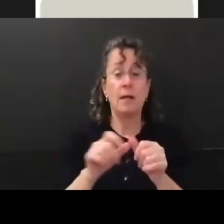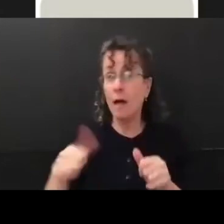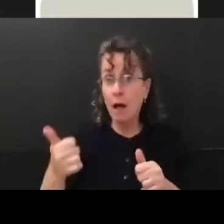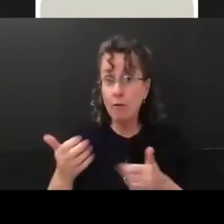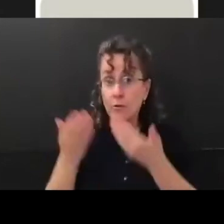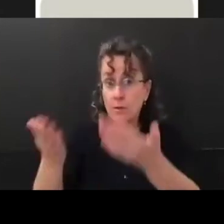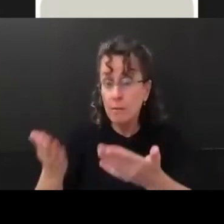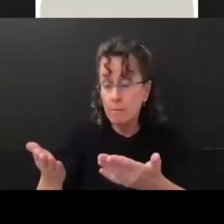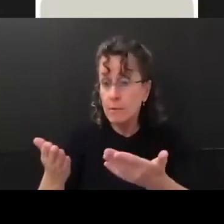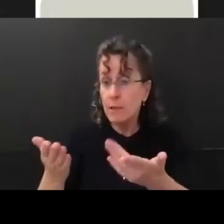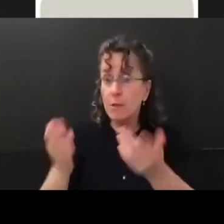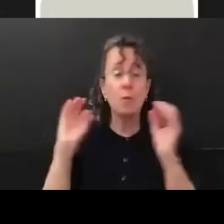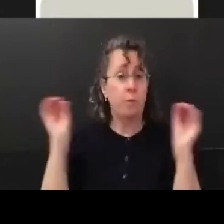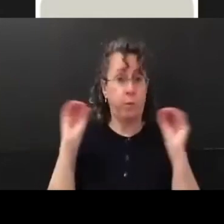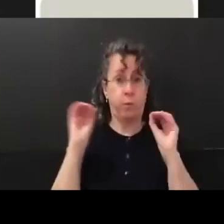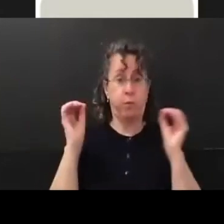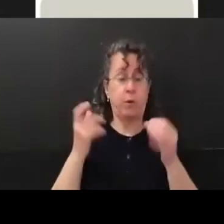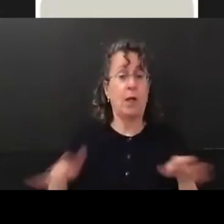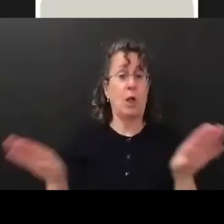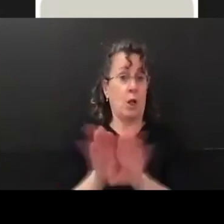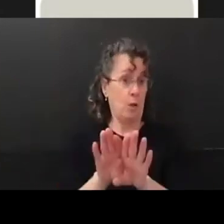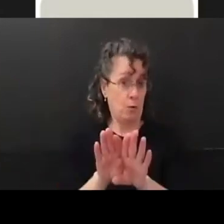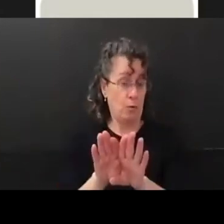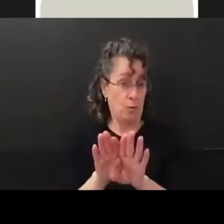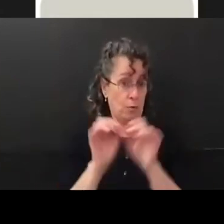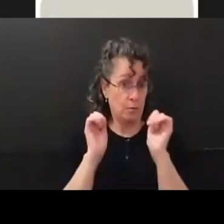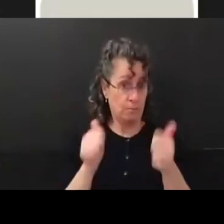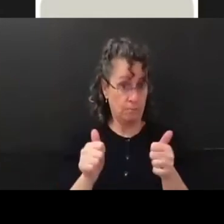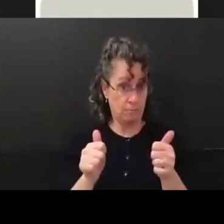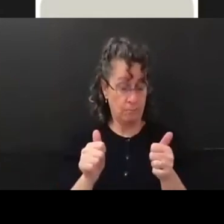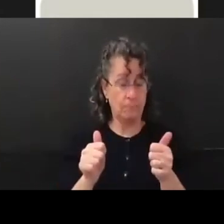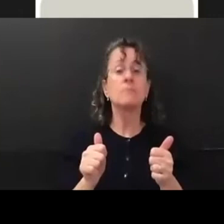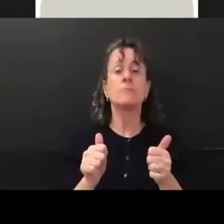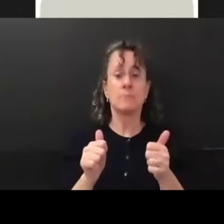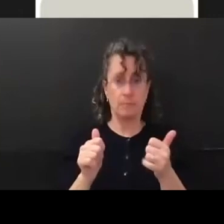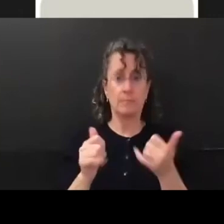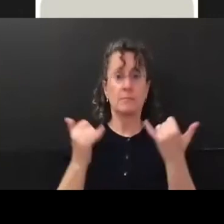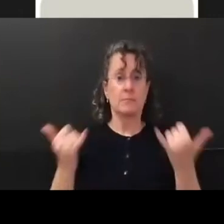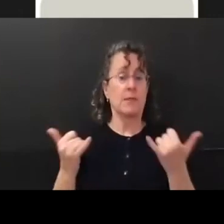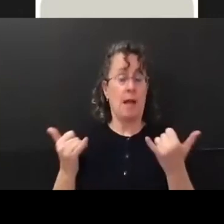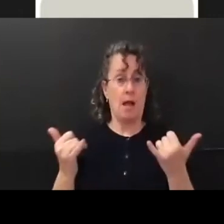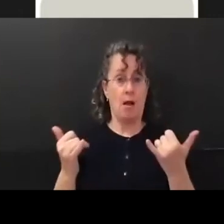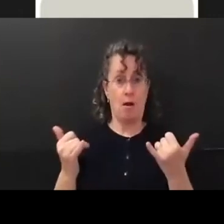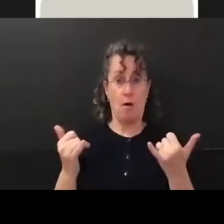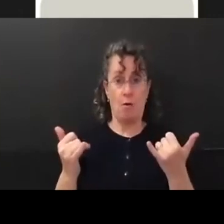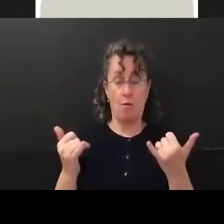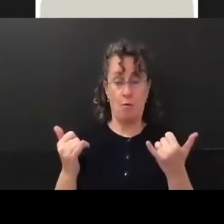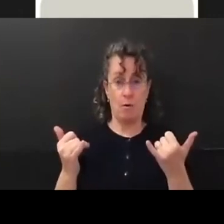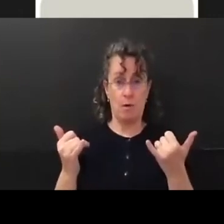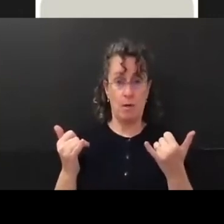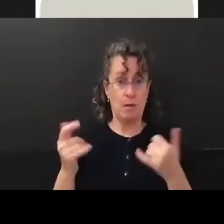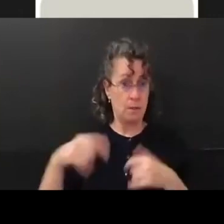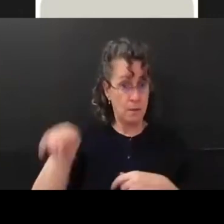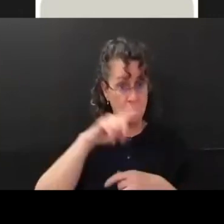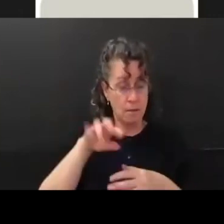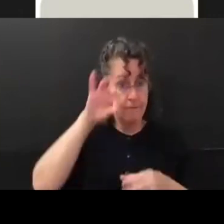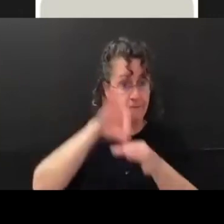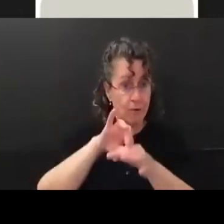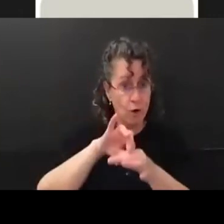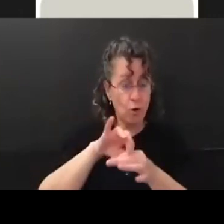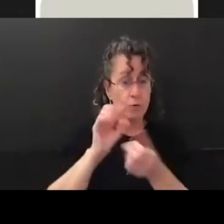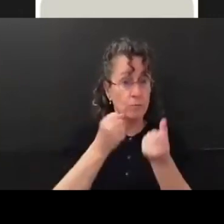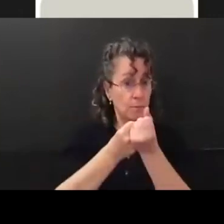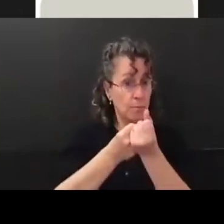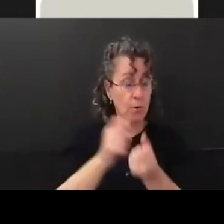Seeing none, I'll close that out, if that's all right, and ask if everyone in favor of Ian Goodnow